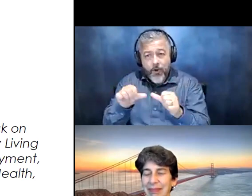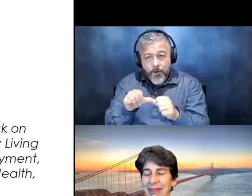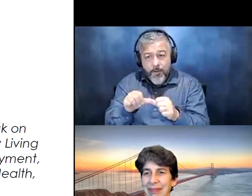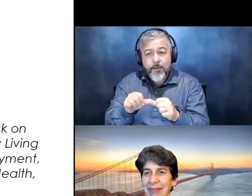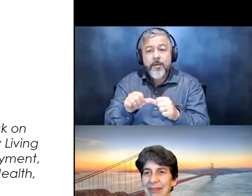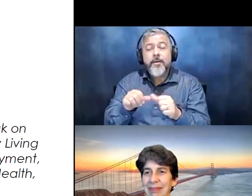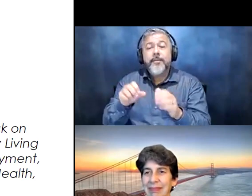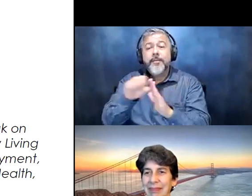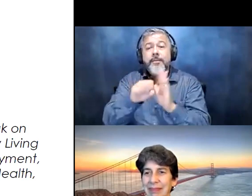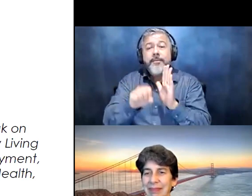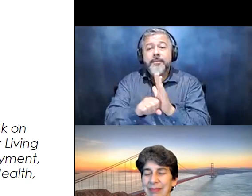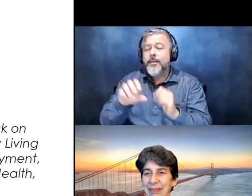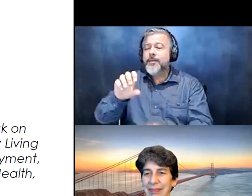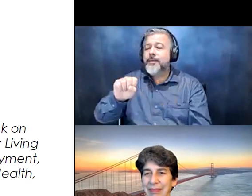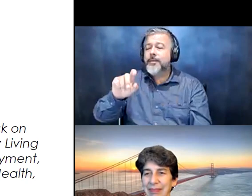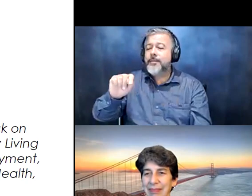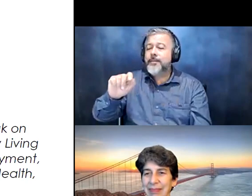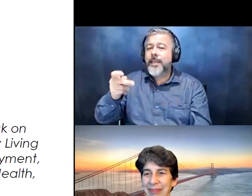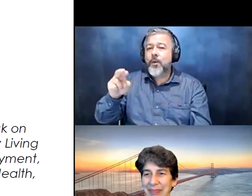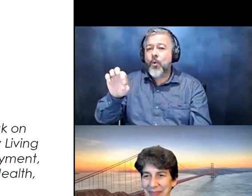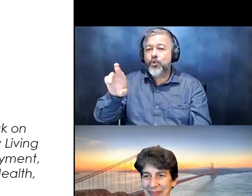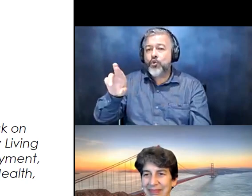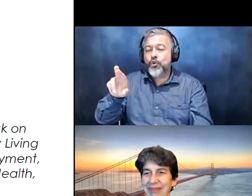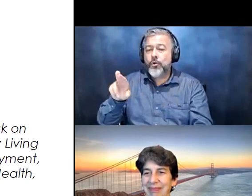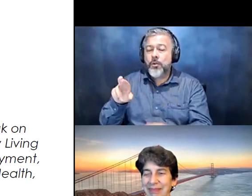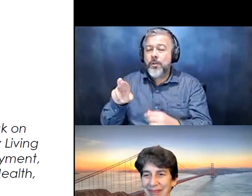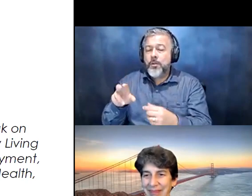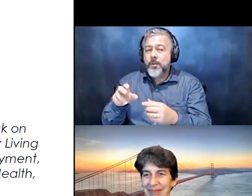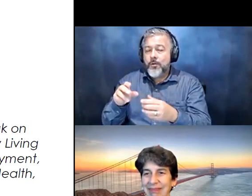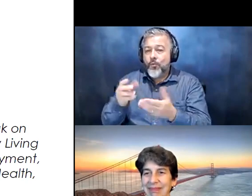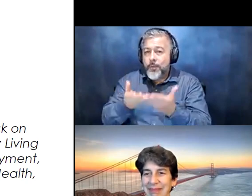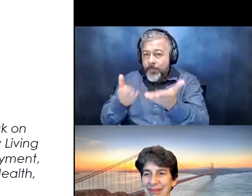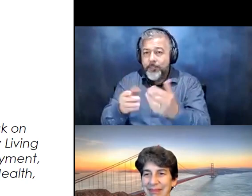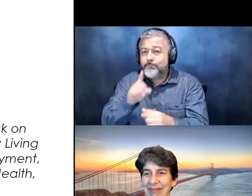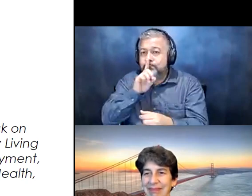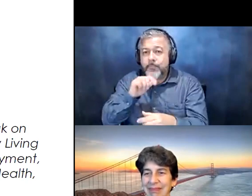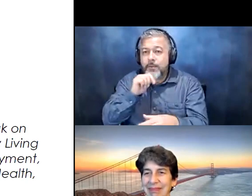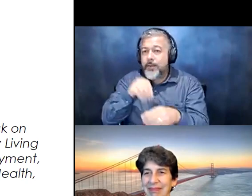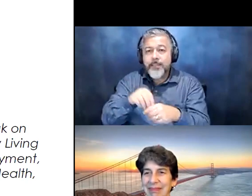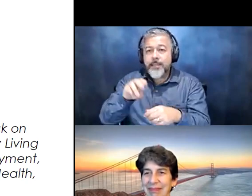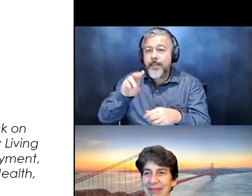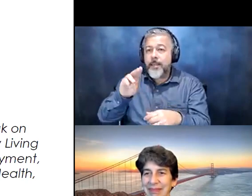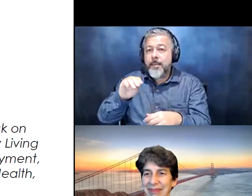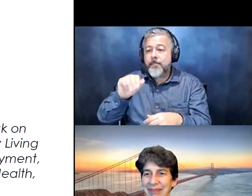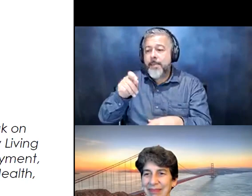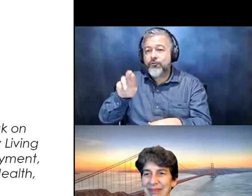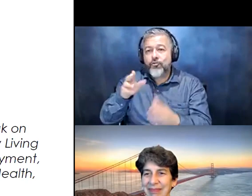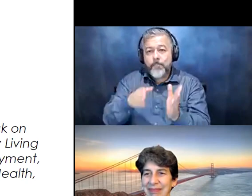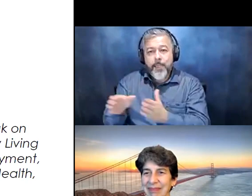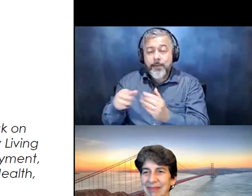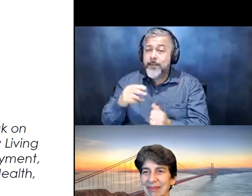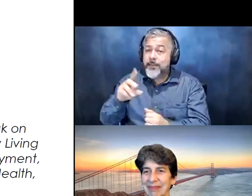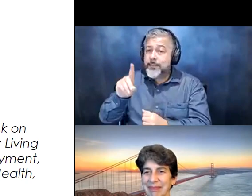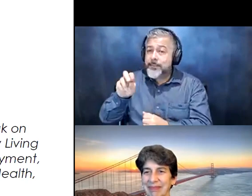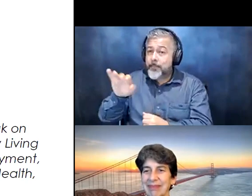stakeholder recommendations that were not included at all in the master plan. So Debbie, can you send me whatever you have so I could share that